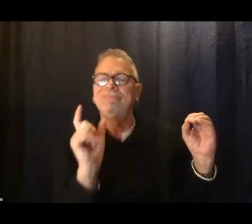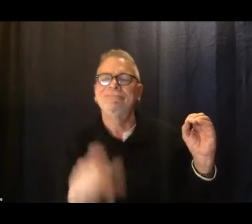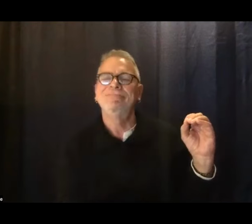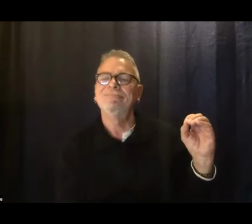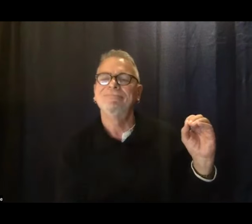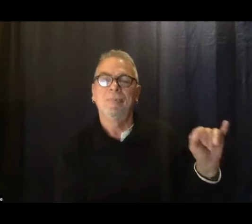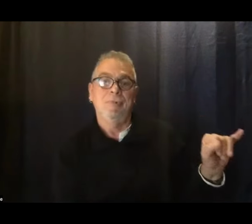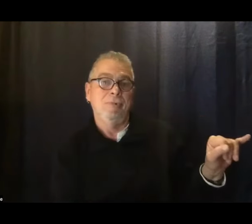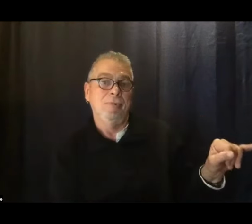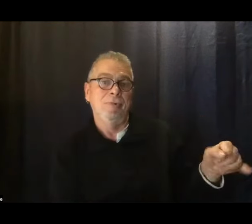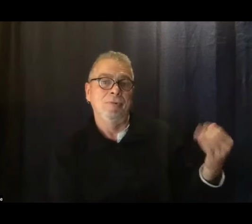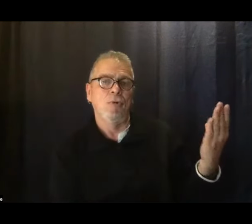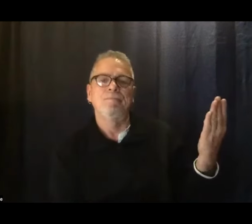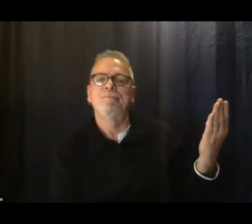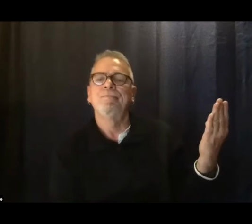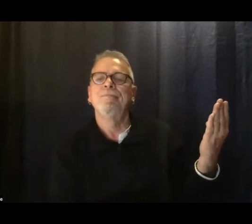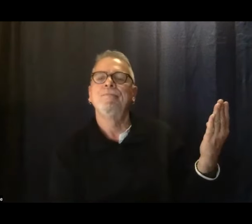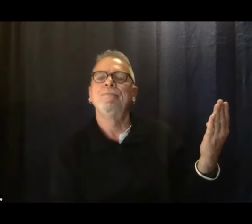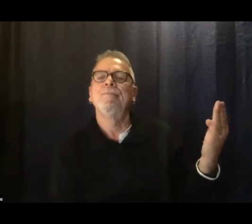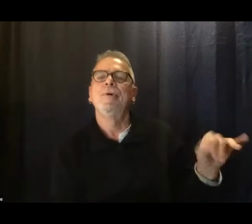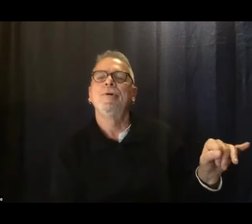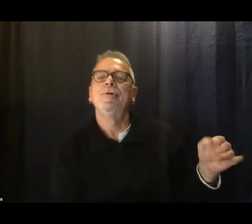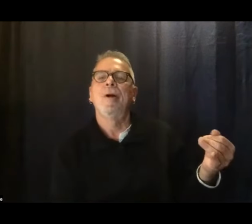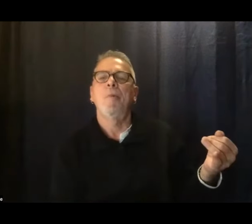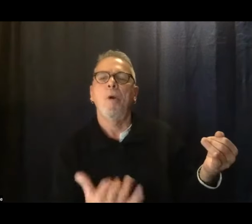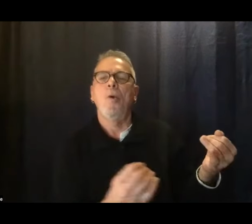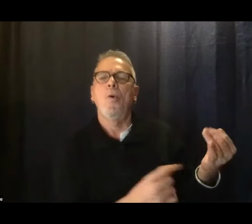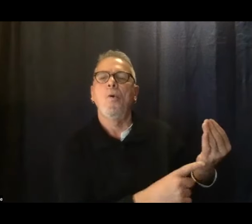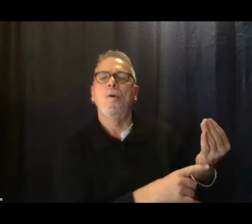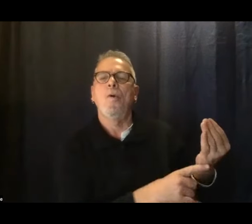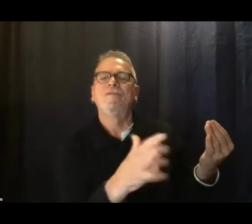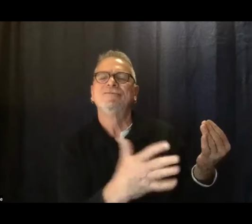So you don't need to go the J-O-B, job. It's all there.